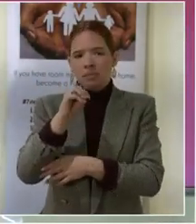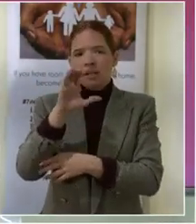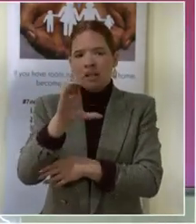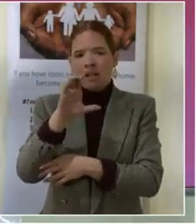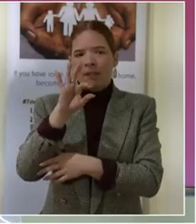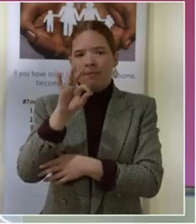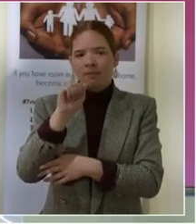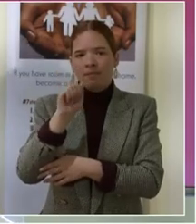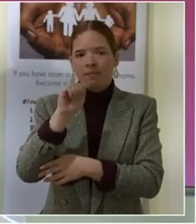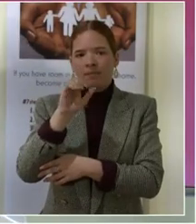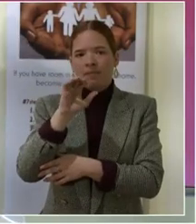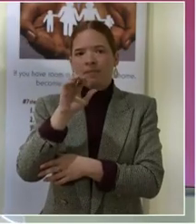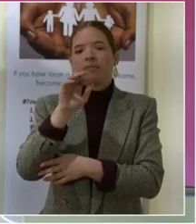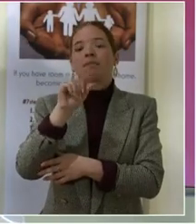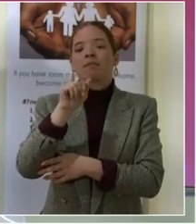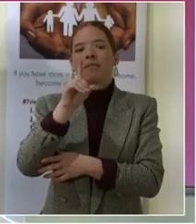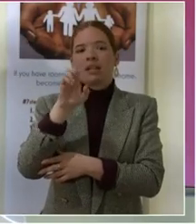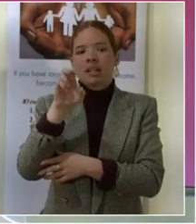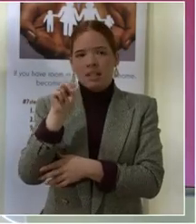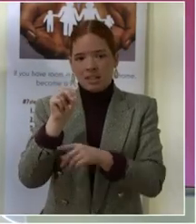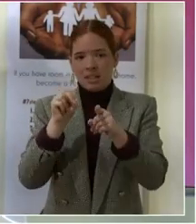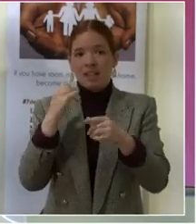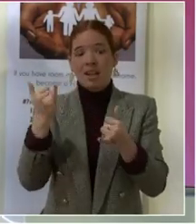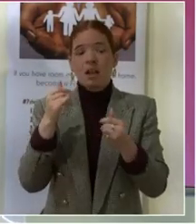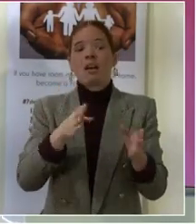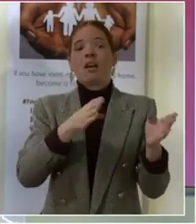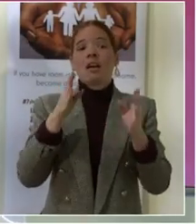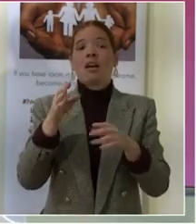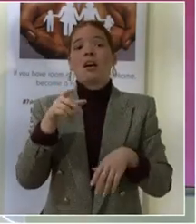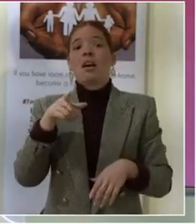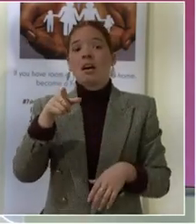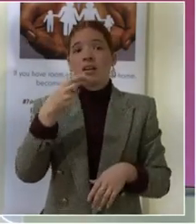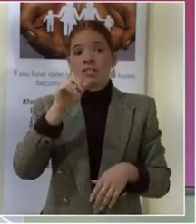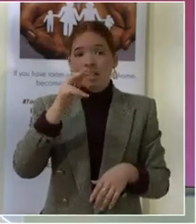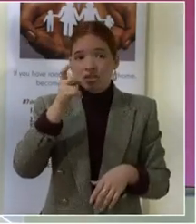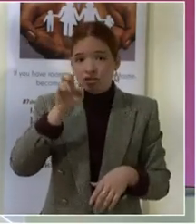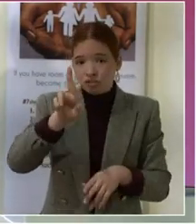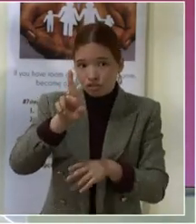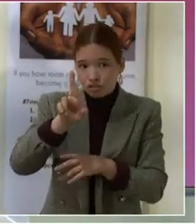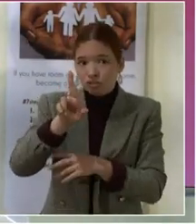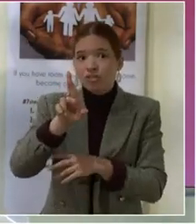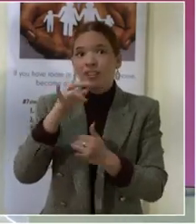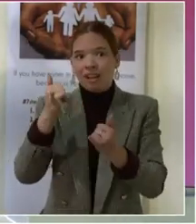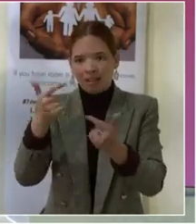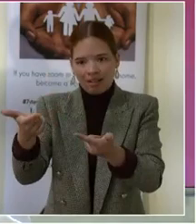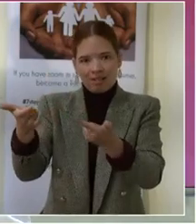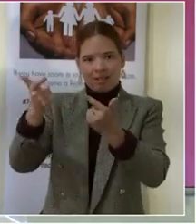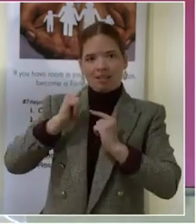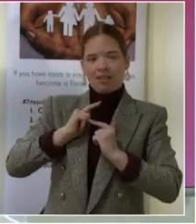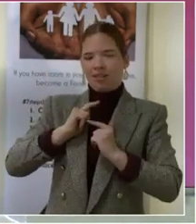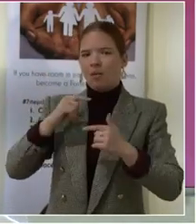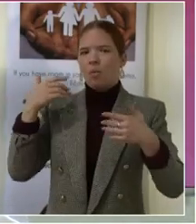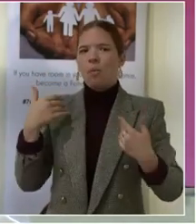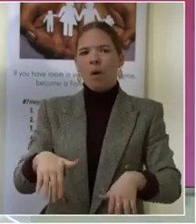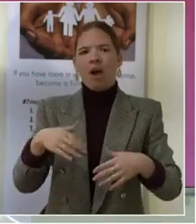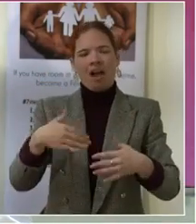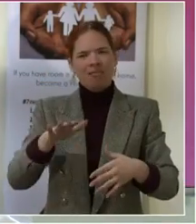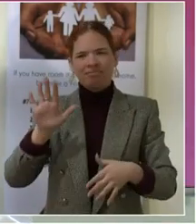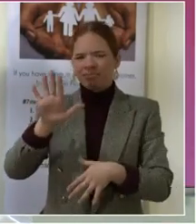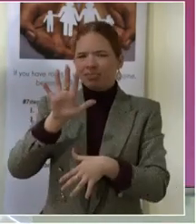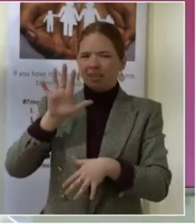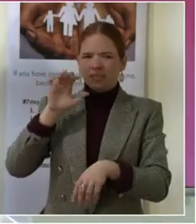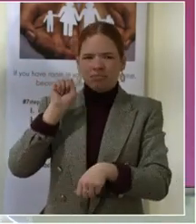that I'm stepping into an agency that's been working hard for the last 5 years to become great and